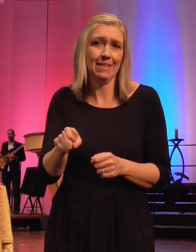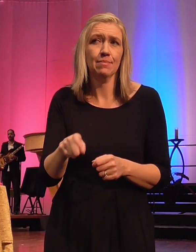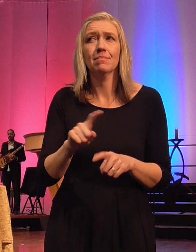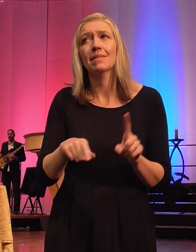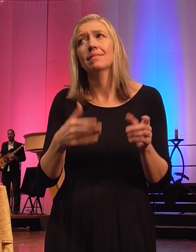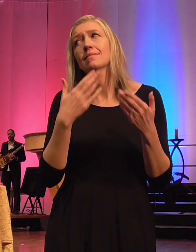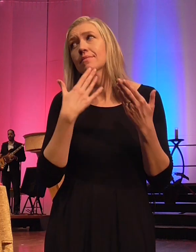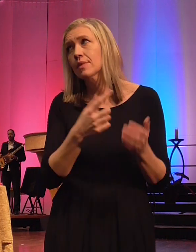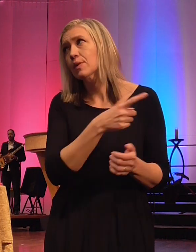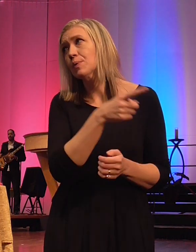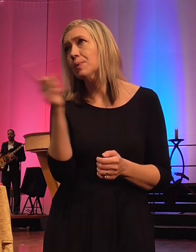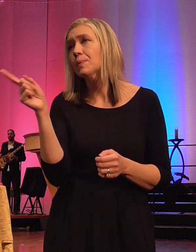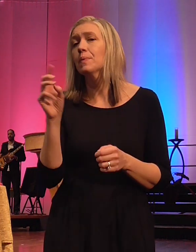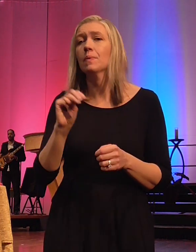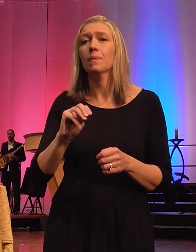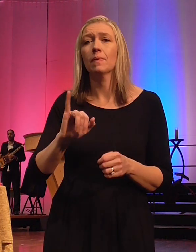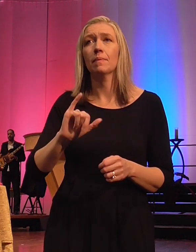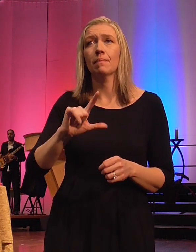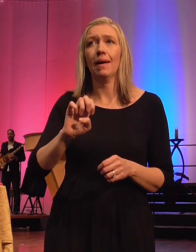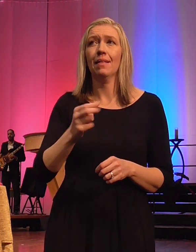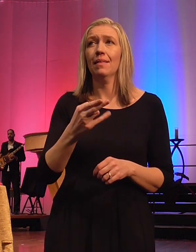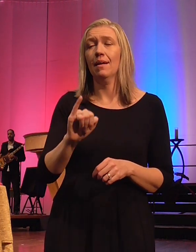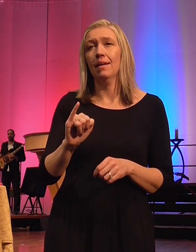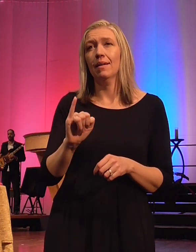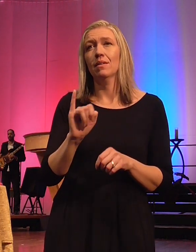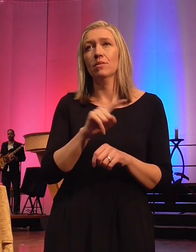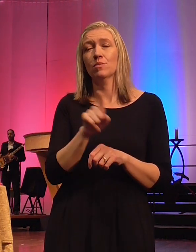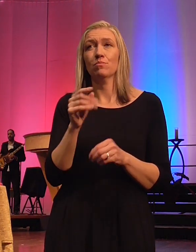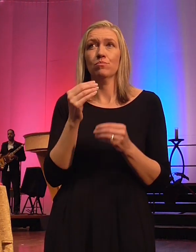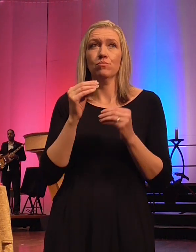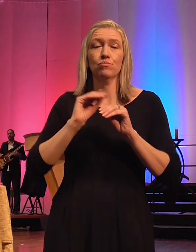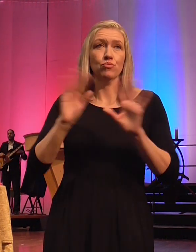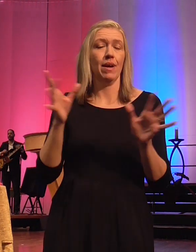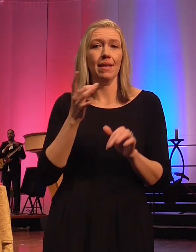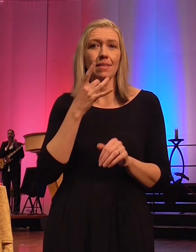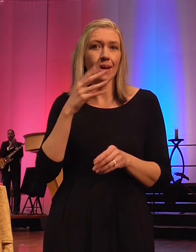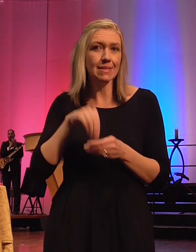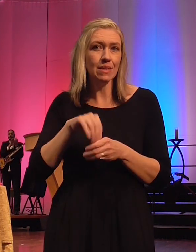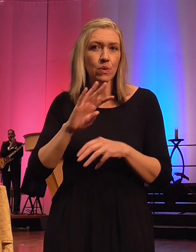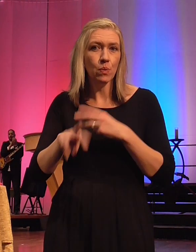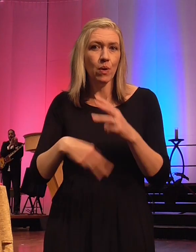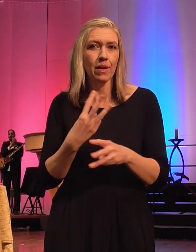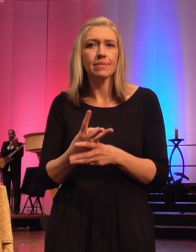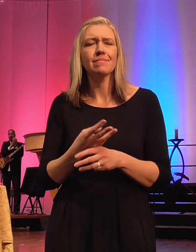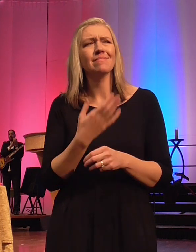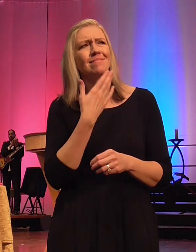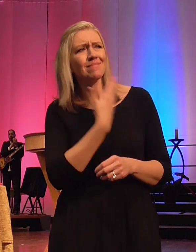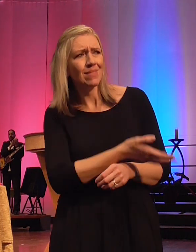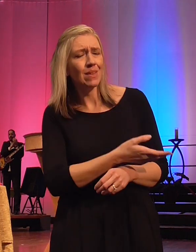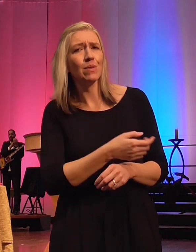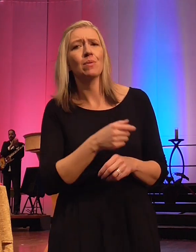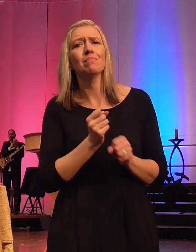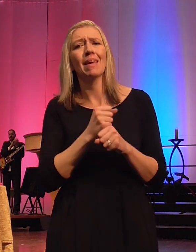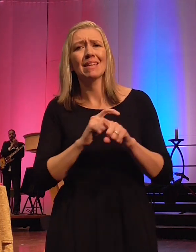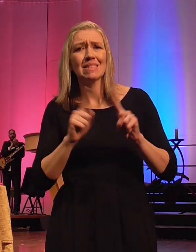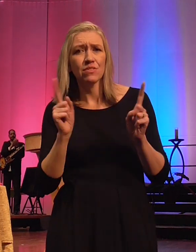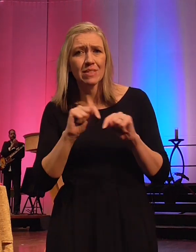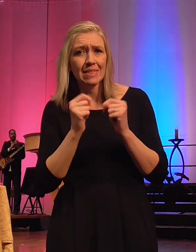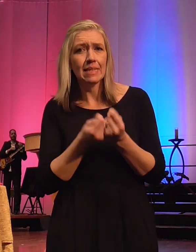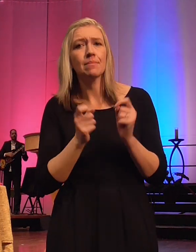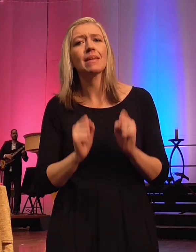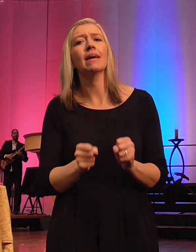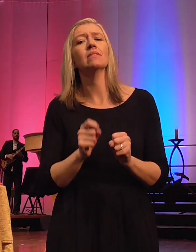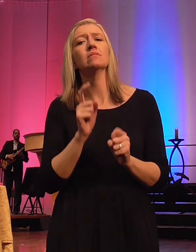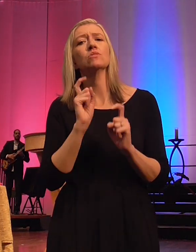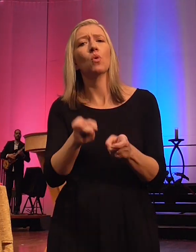be just such bright lights in the world. Excellent. Thank you to Jackie, our Make a Difference team. You can give on our Santa Shop online if you're